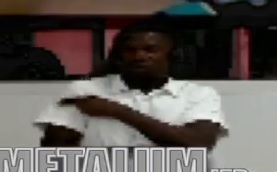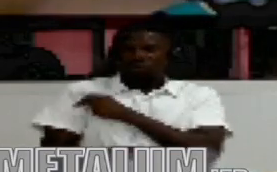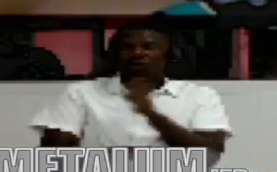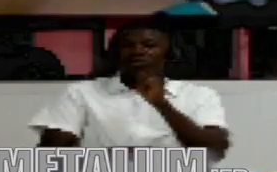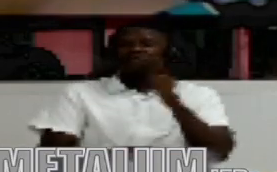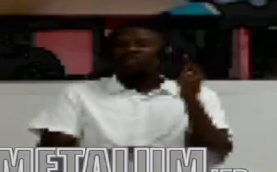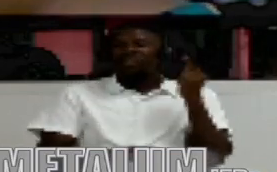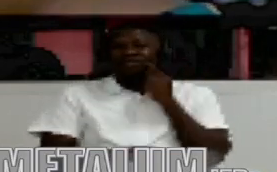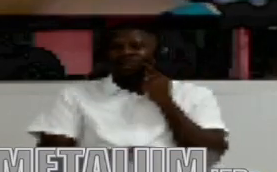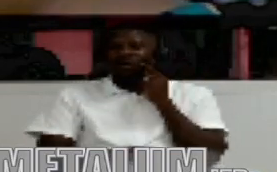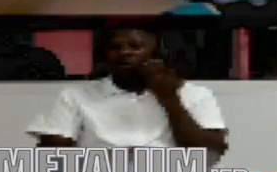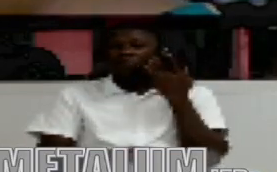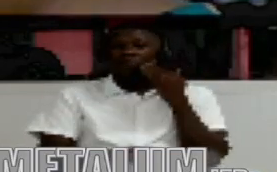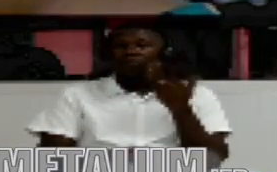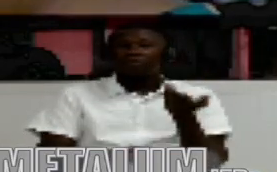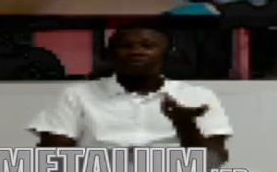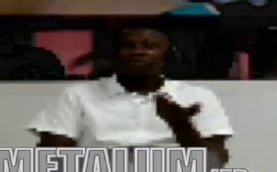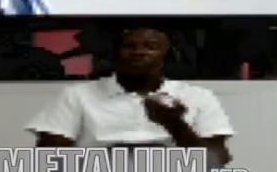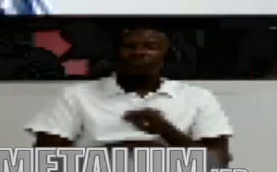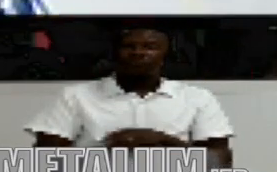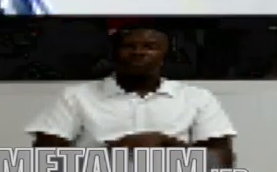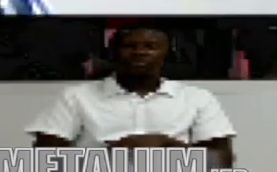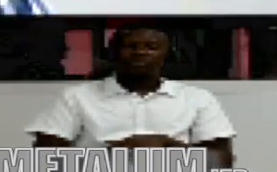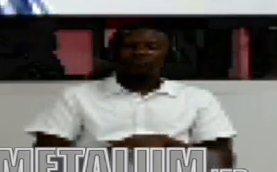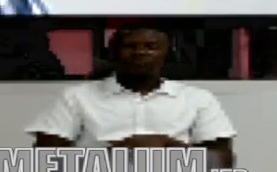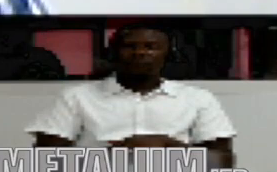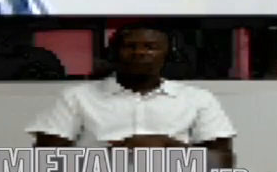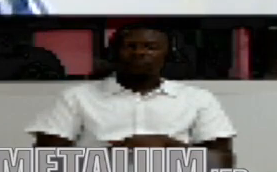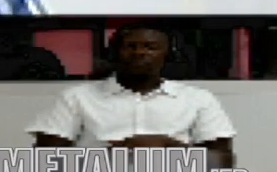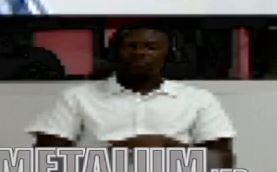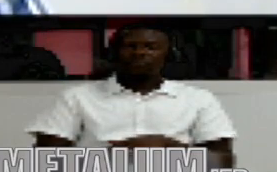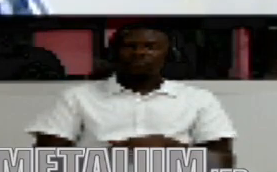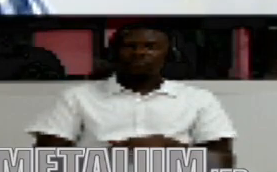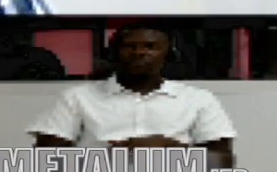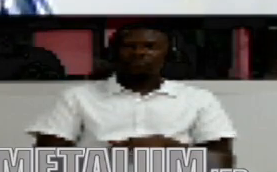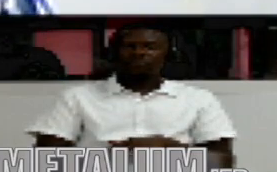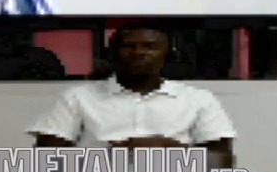dated? This one is dated on